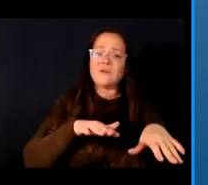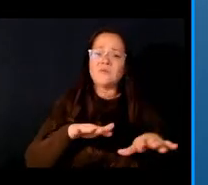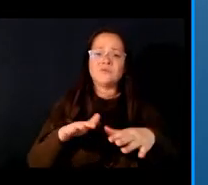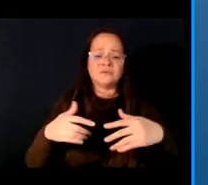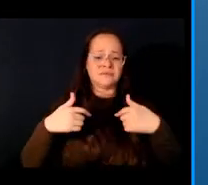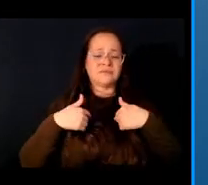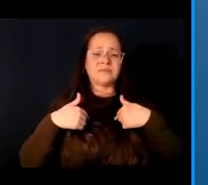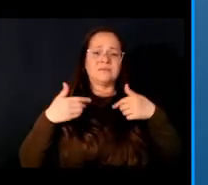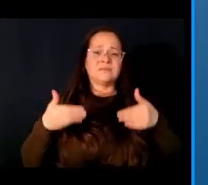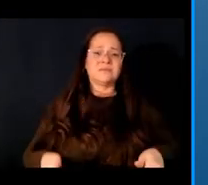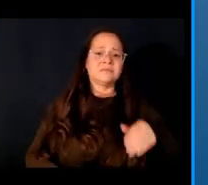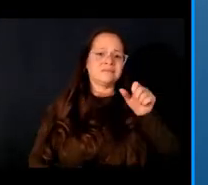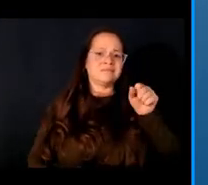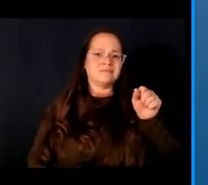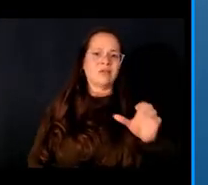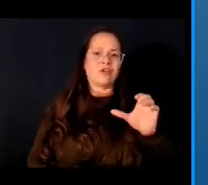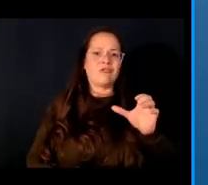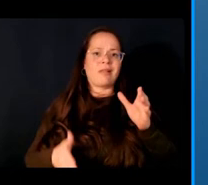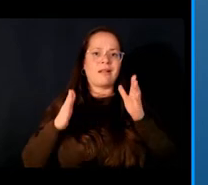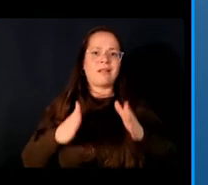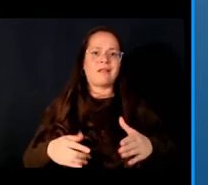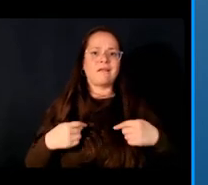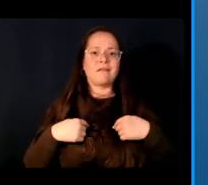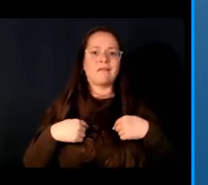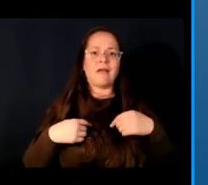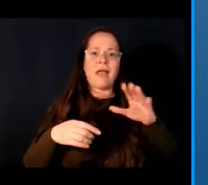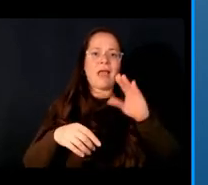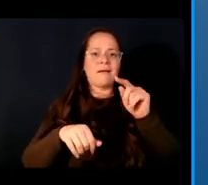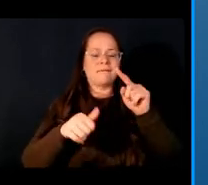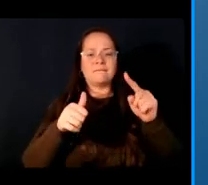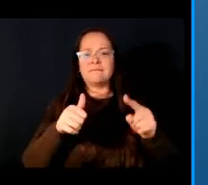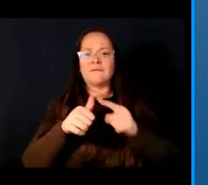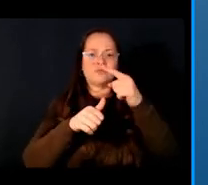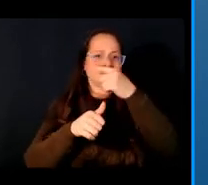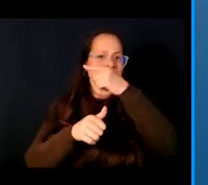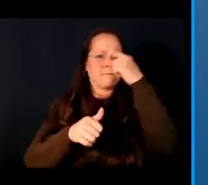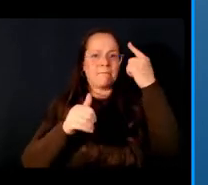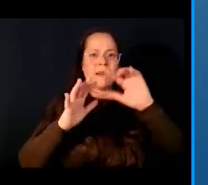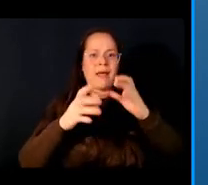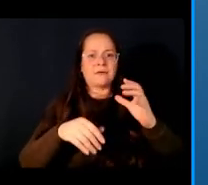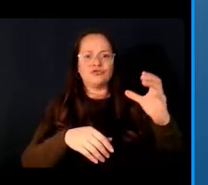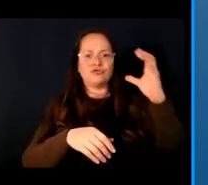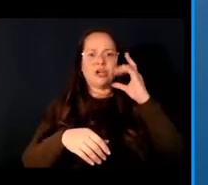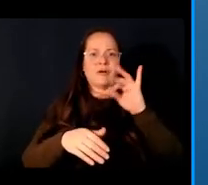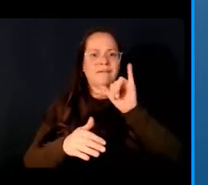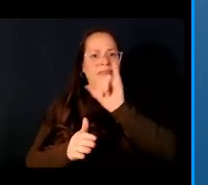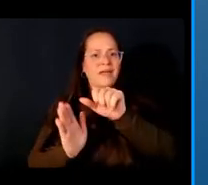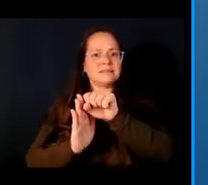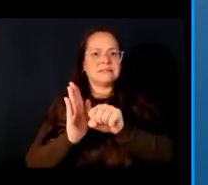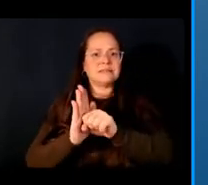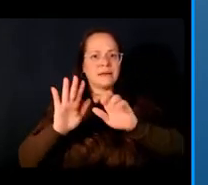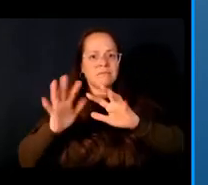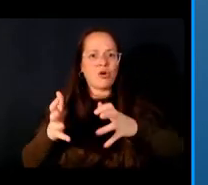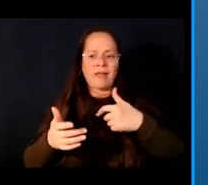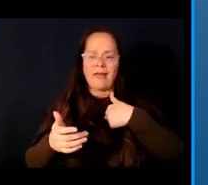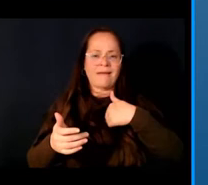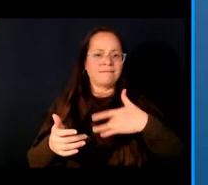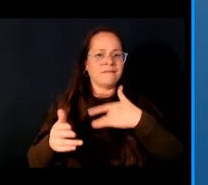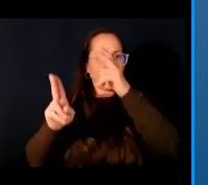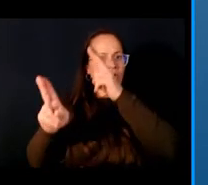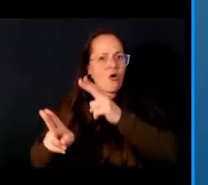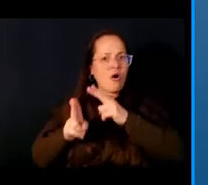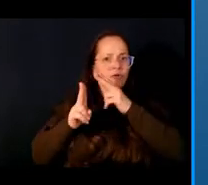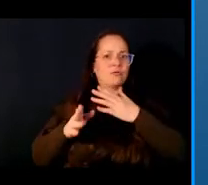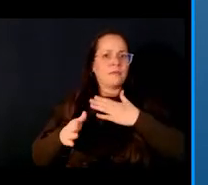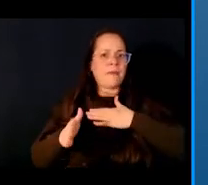Carolinian I am of course the first black chair of that state party I'm honored that my home state is a part of